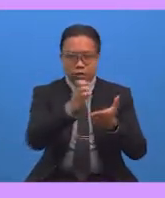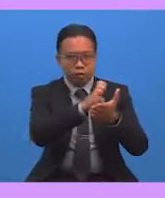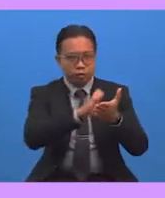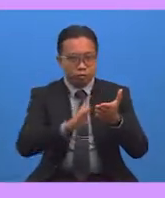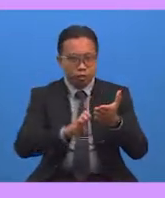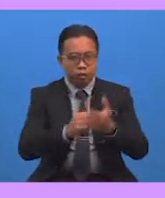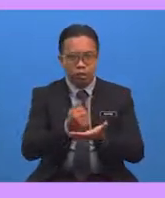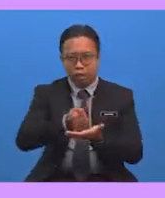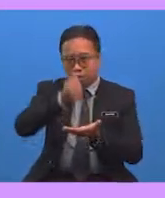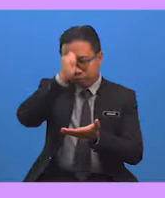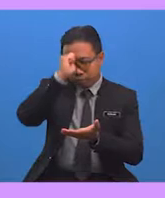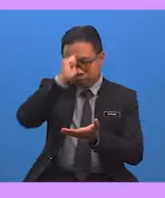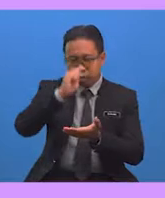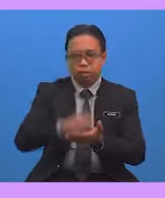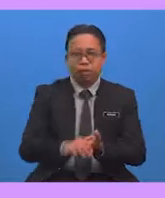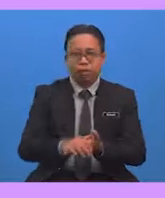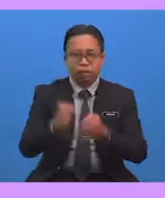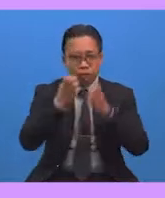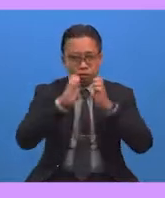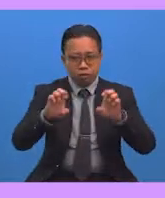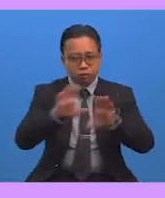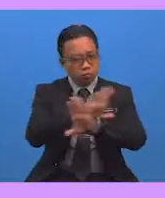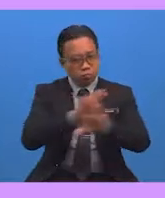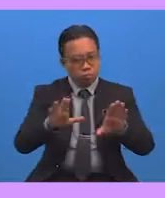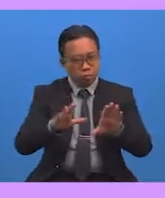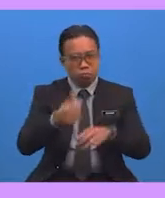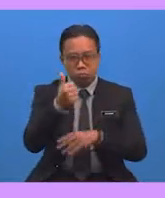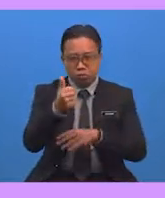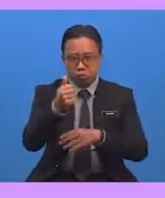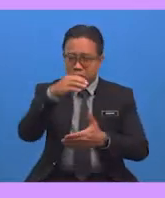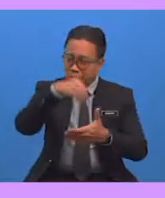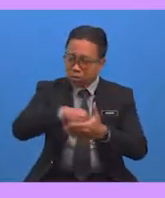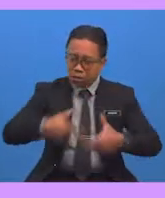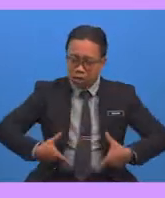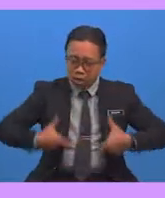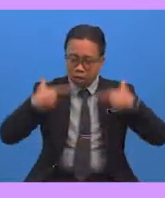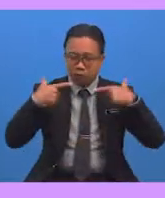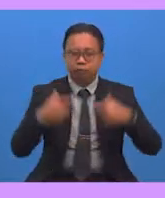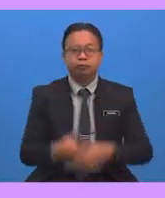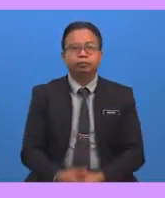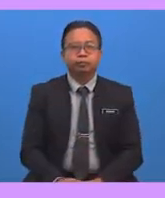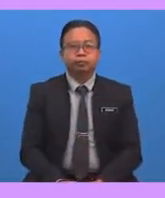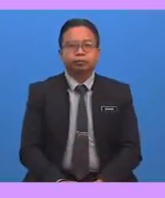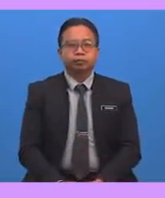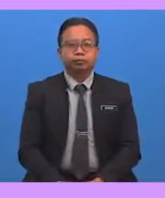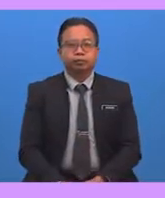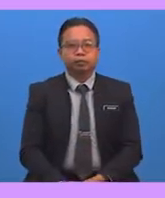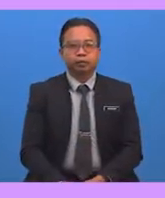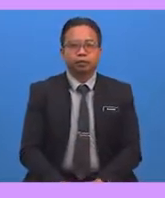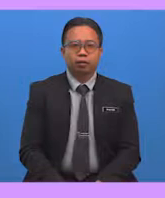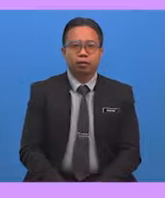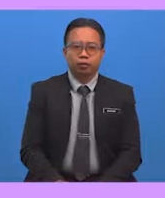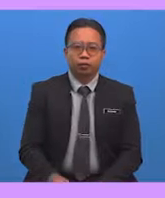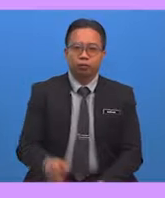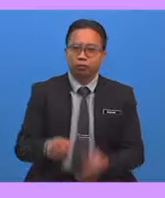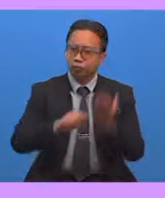excellence does not guarantee success in life. Okay, so these are the points, other factors to